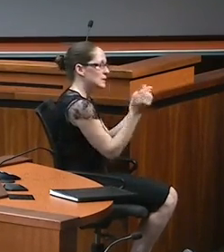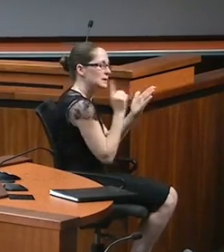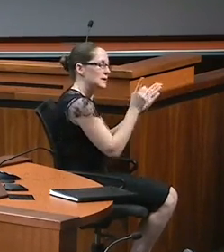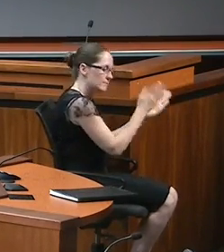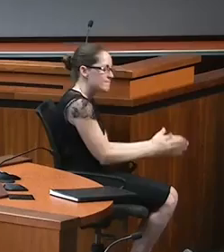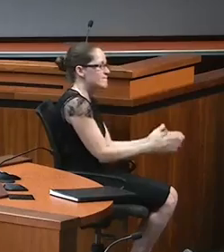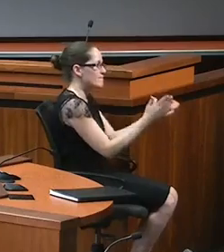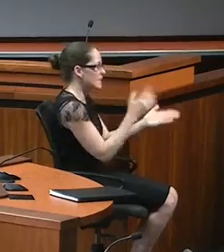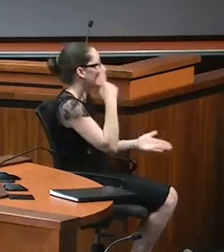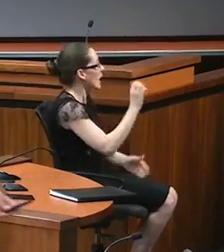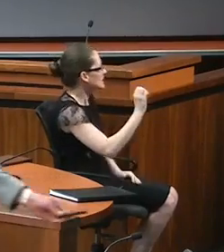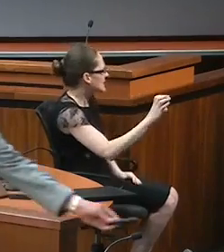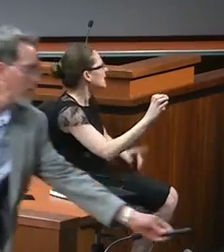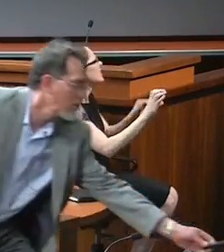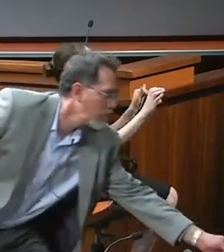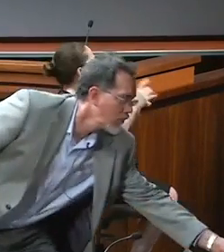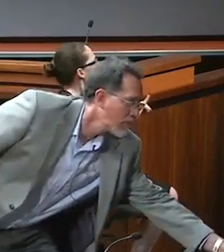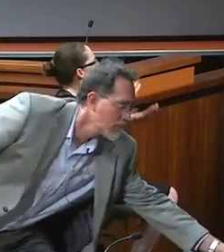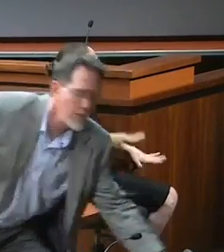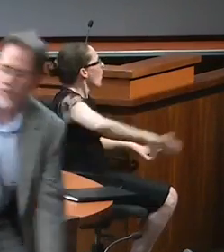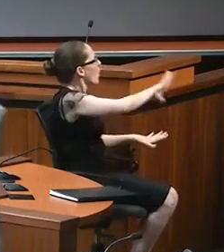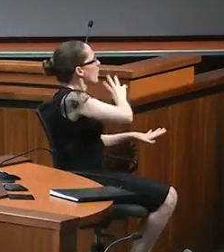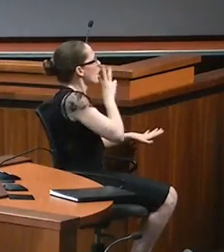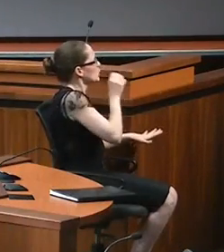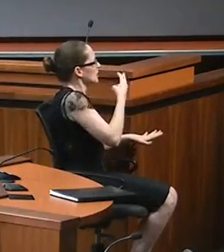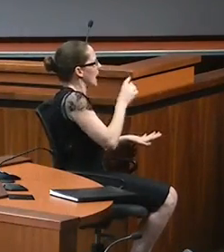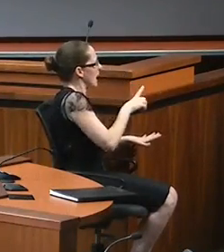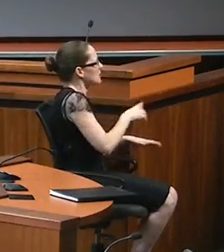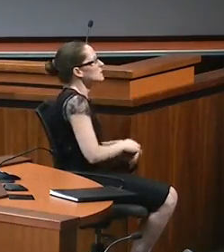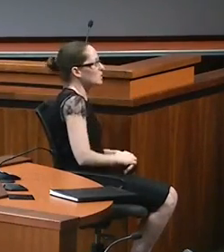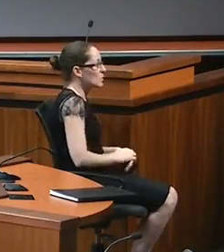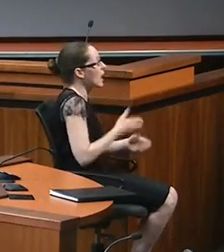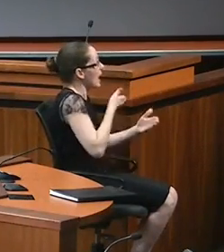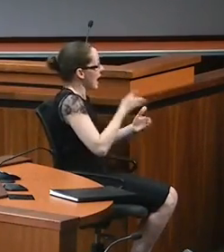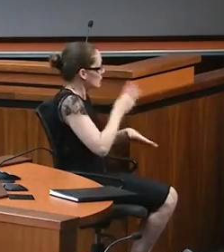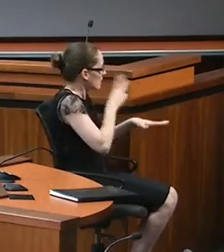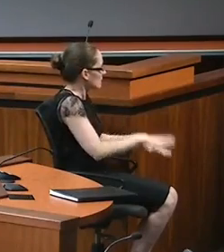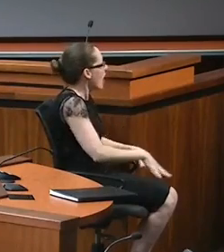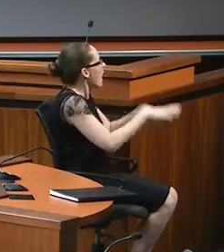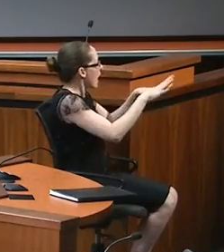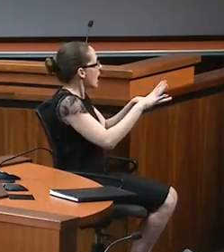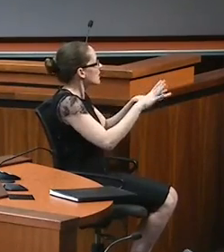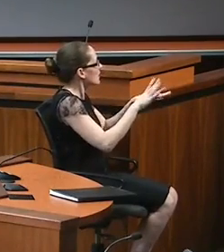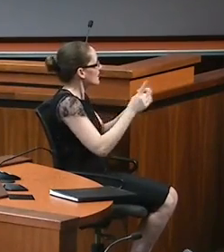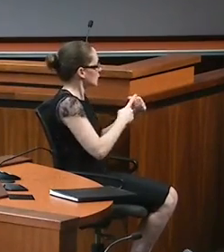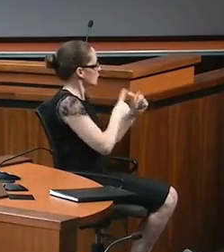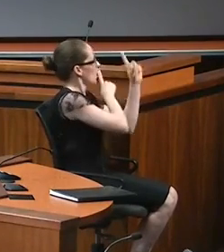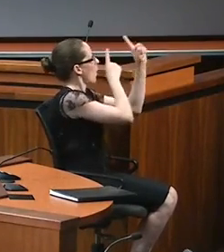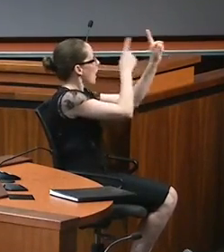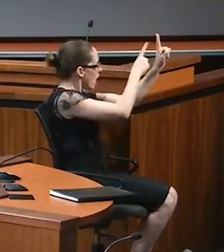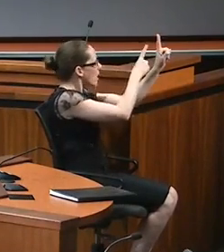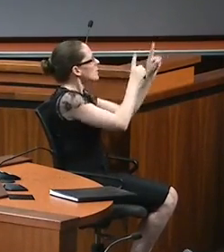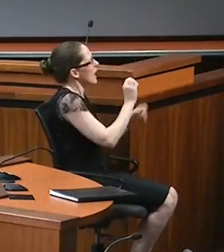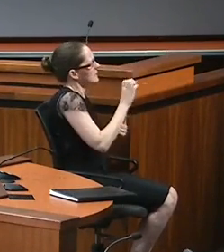that Steve just talked about. After the 2016 flood, the goal was to bring Ellicott City back to a state of